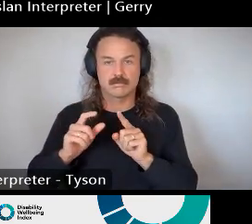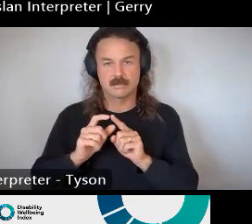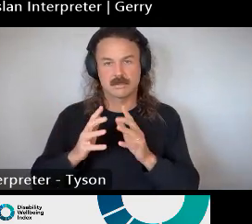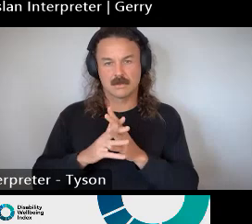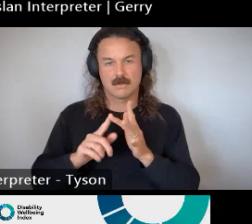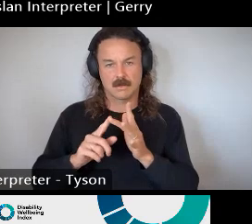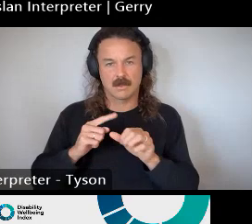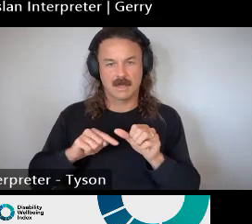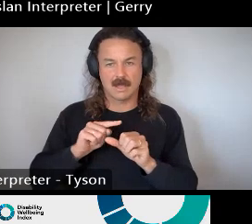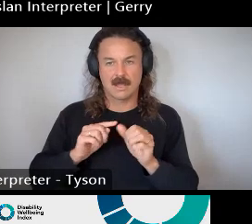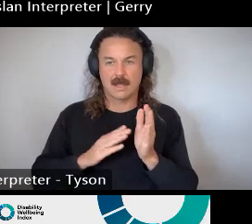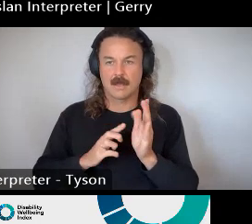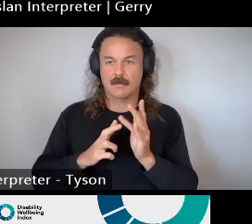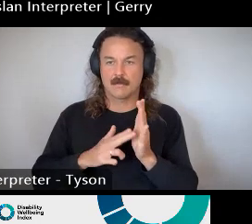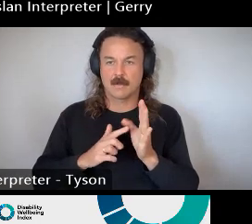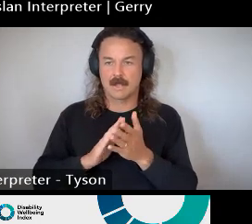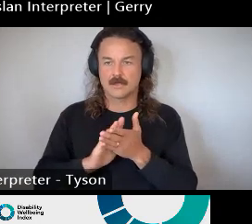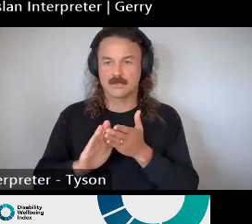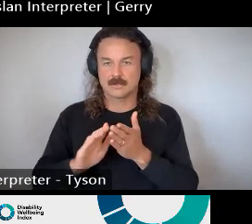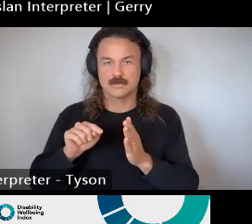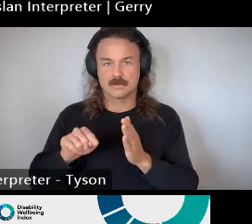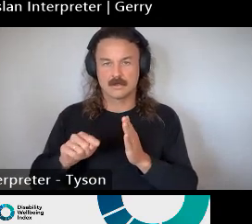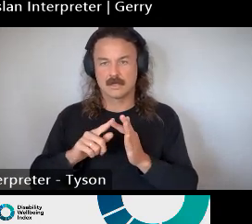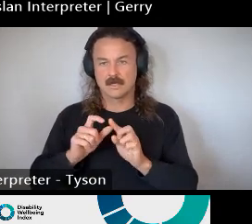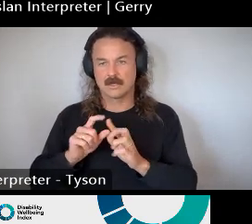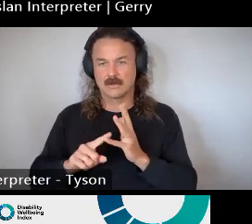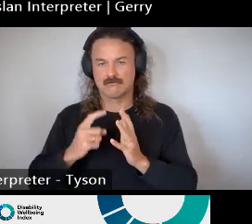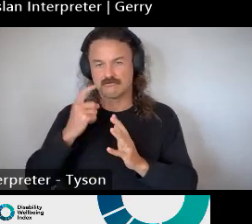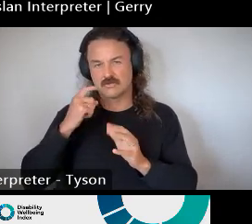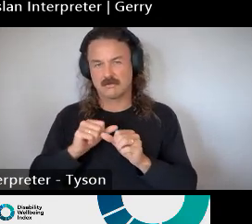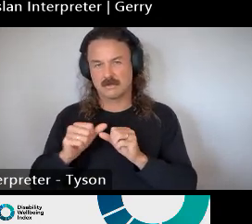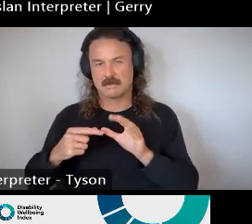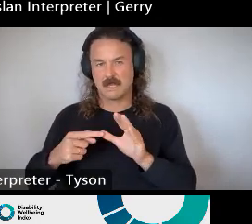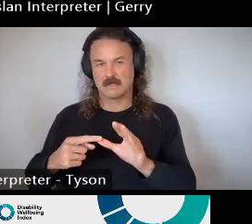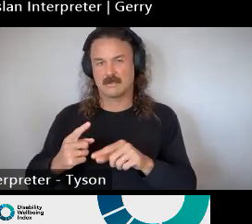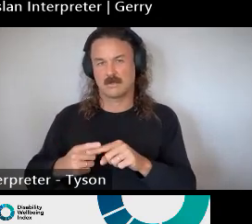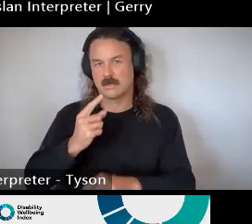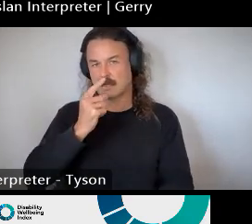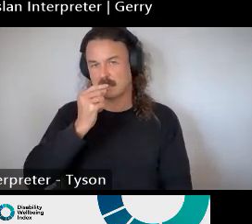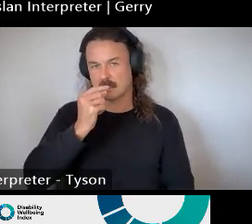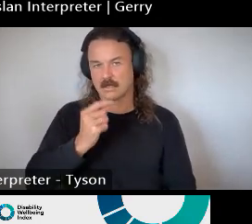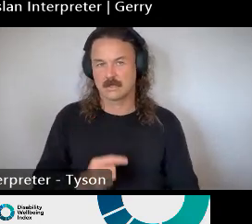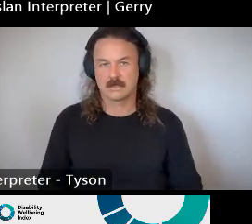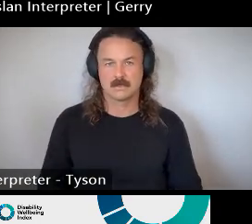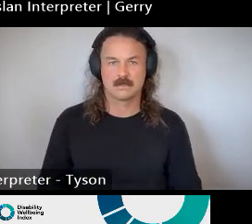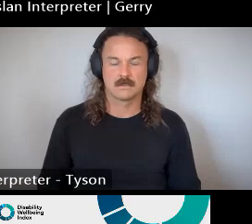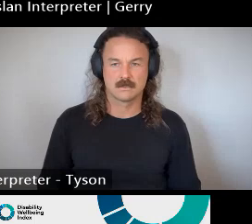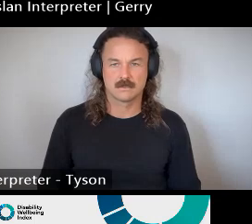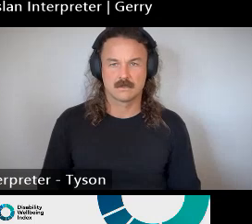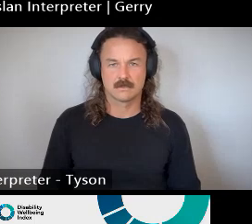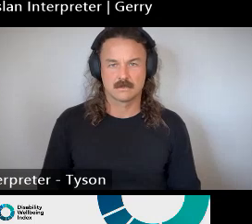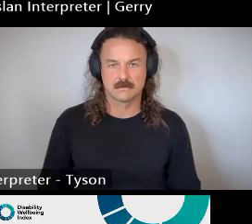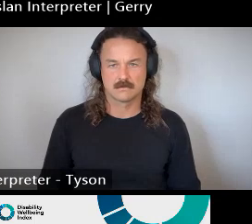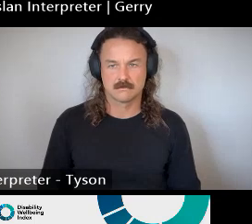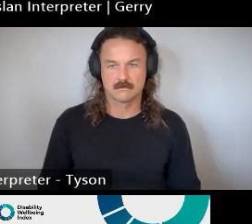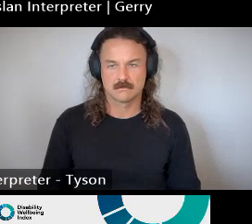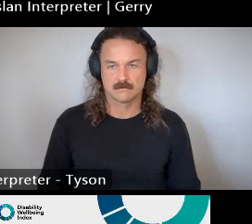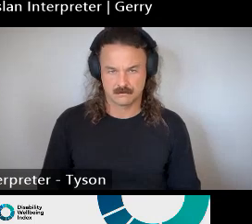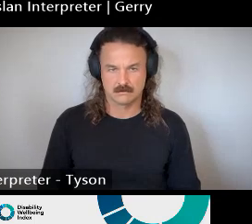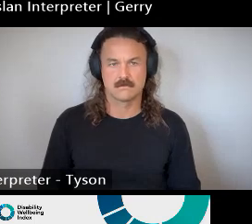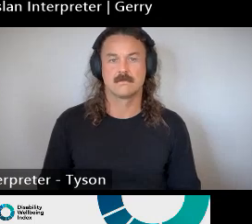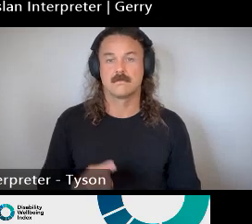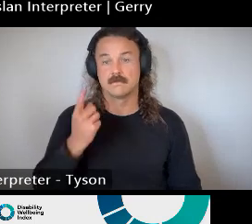dwi@monash.edu. We are going to do our best to reply you as prompt as possible. If you go to the top of the